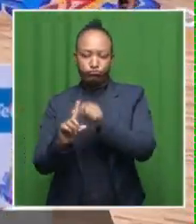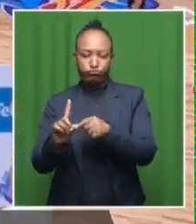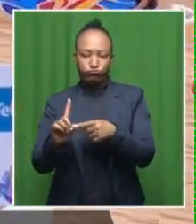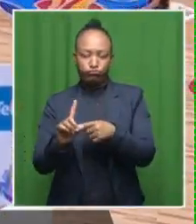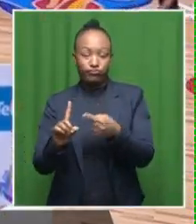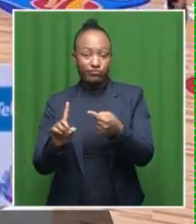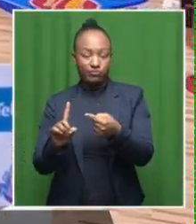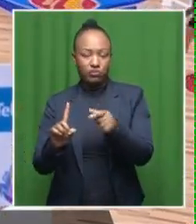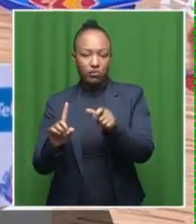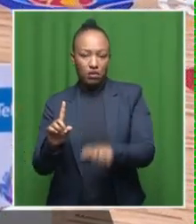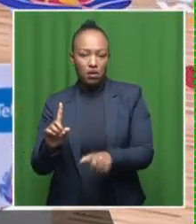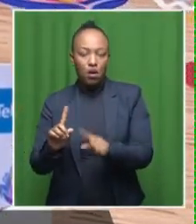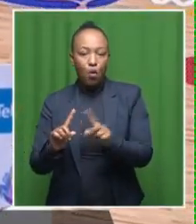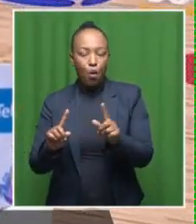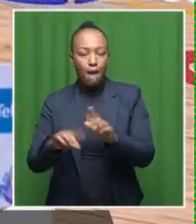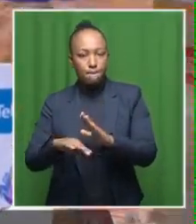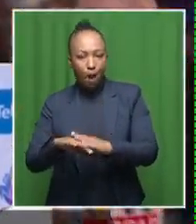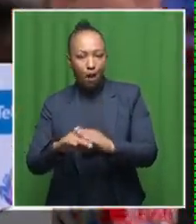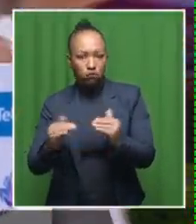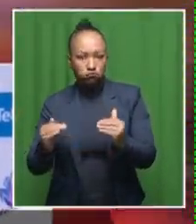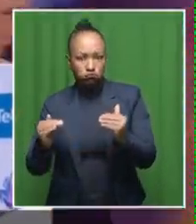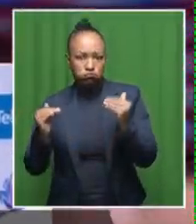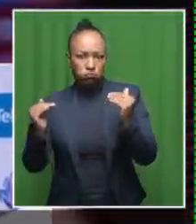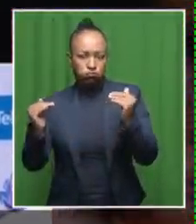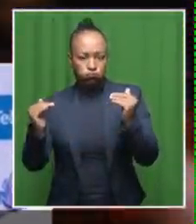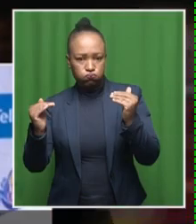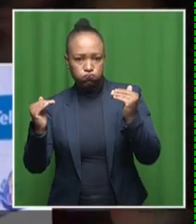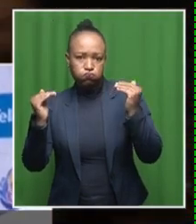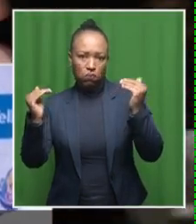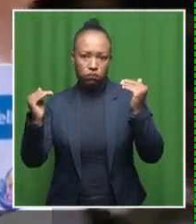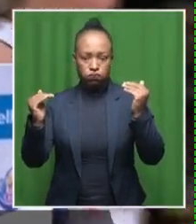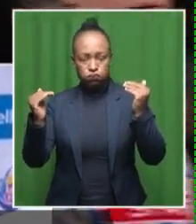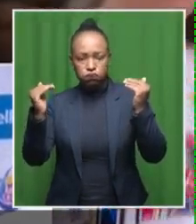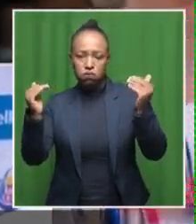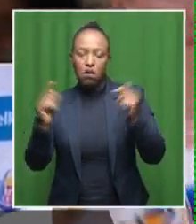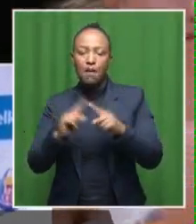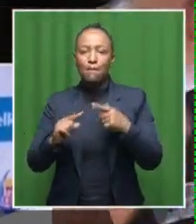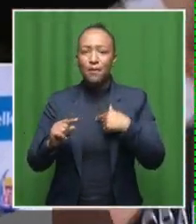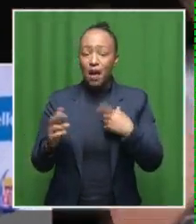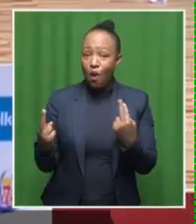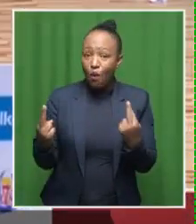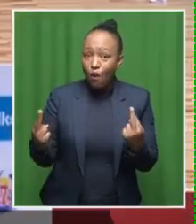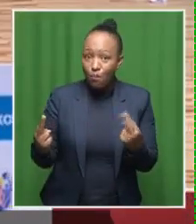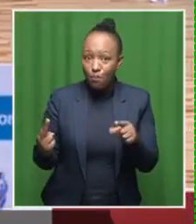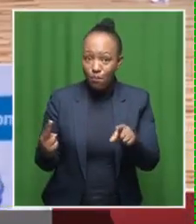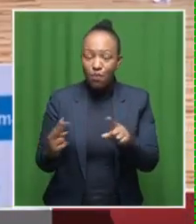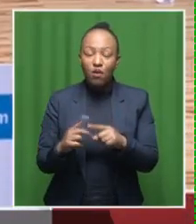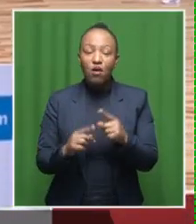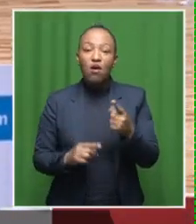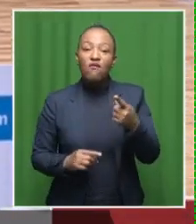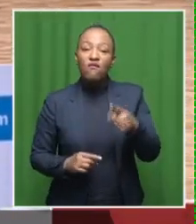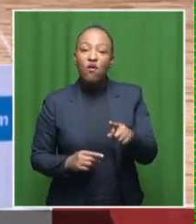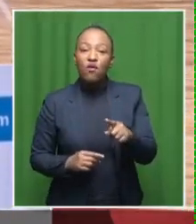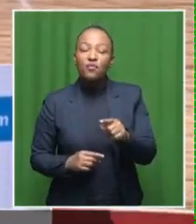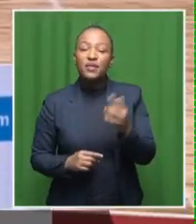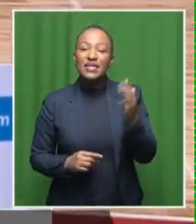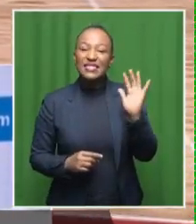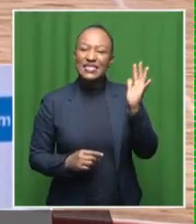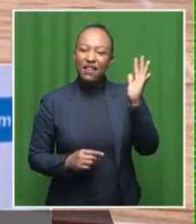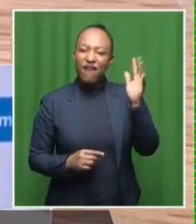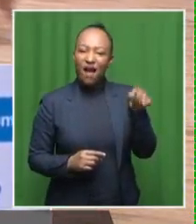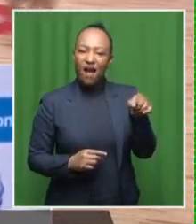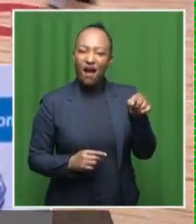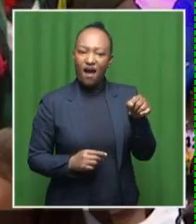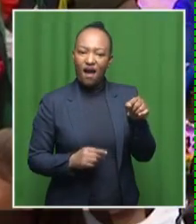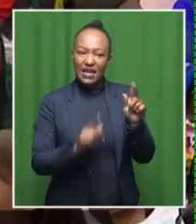just keeps raising the bar, and I hope for anything. I mean, for the Silver Ferns' sake, I hope